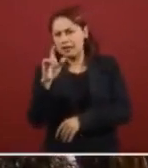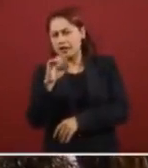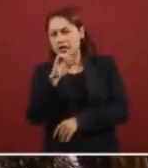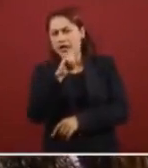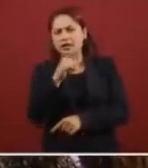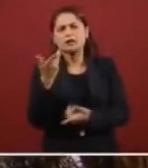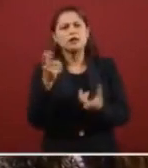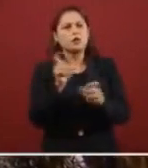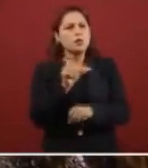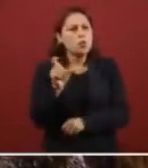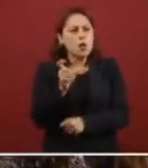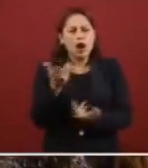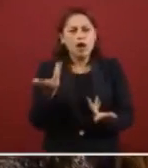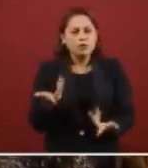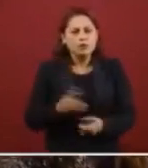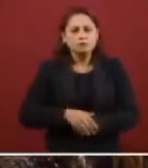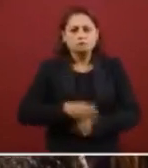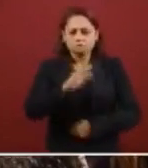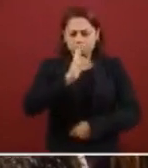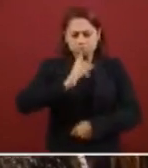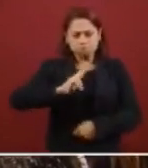give responses to the society?